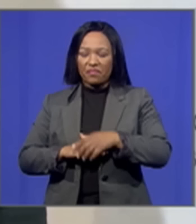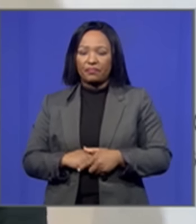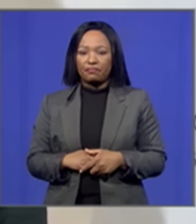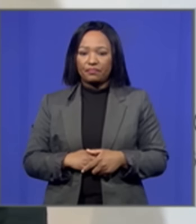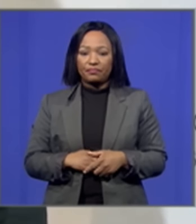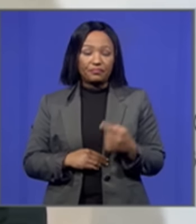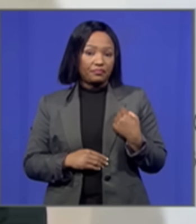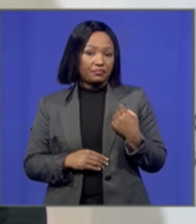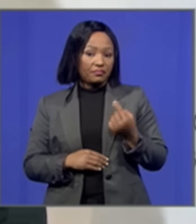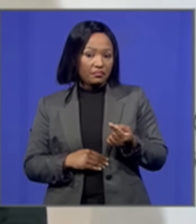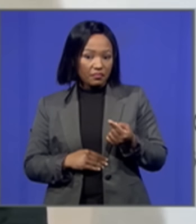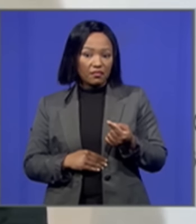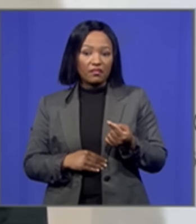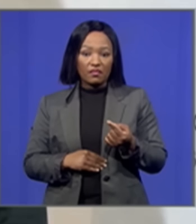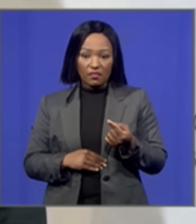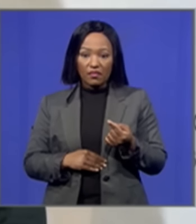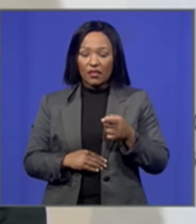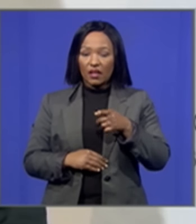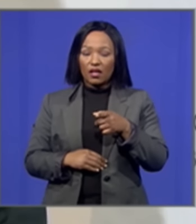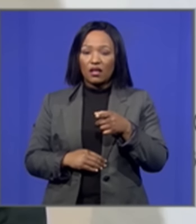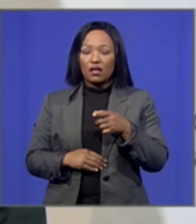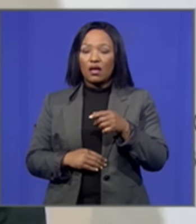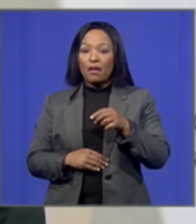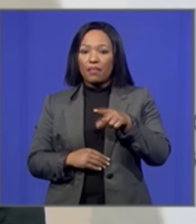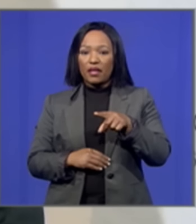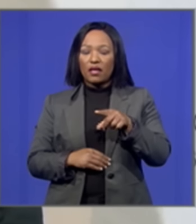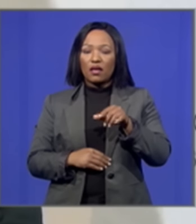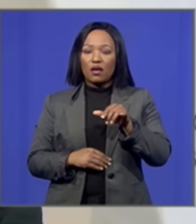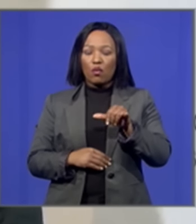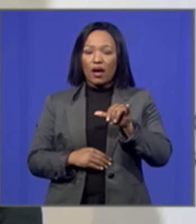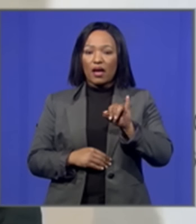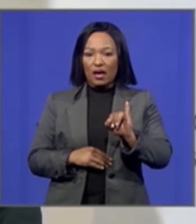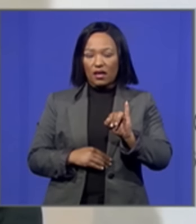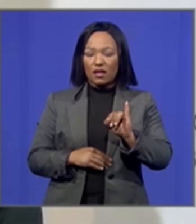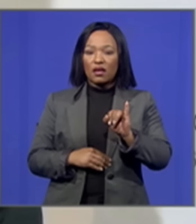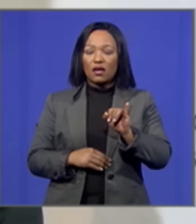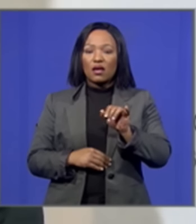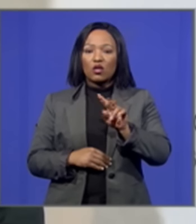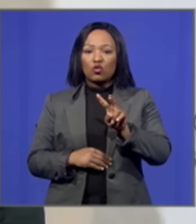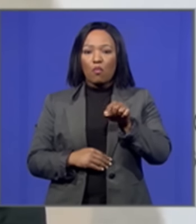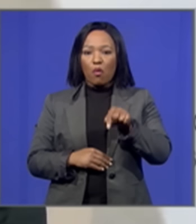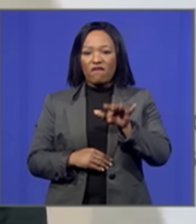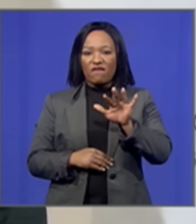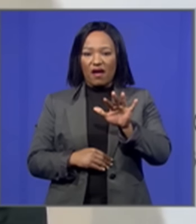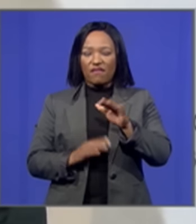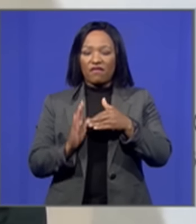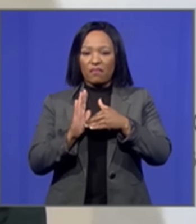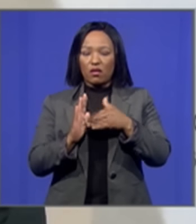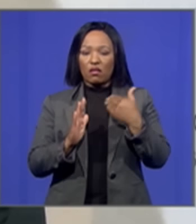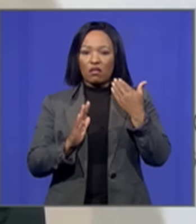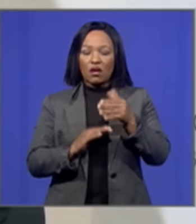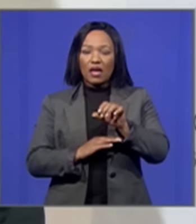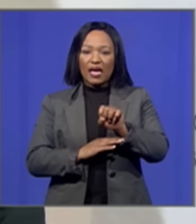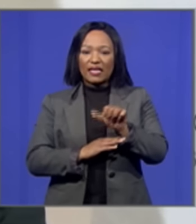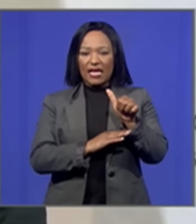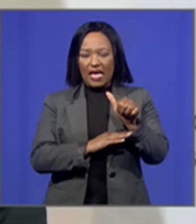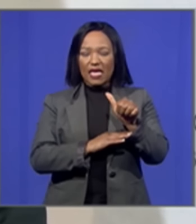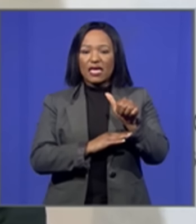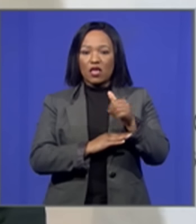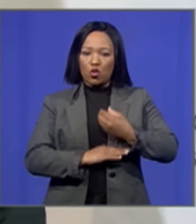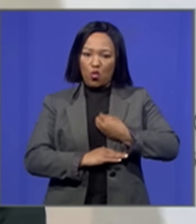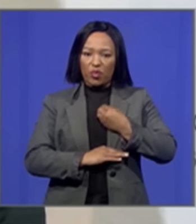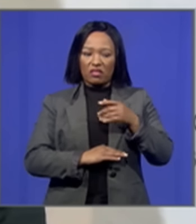inception, the PYI has facilitated access to over 2.5 earning opportunities through the SA Youth platform, and